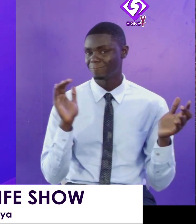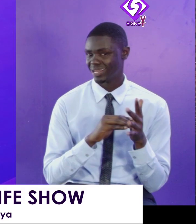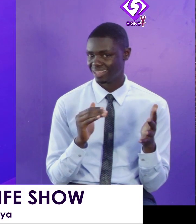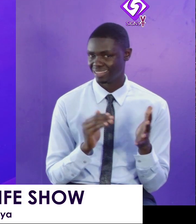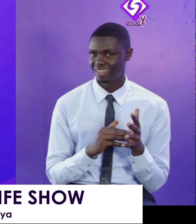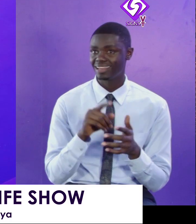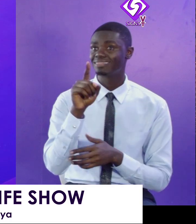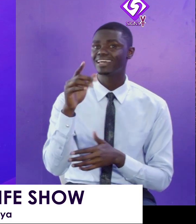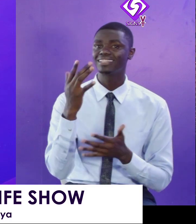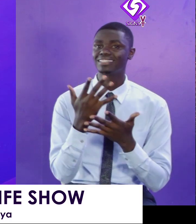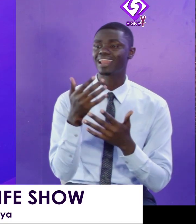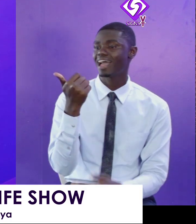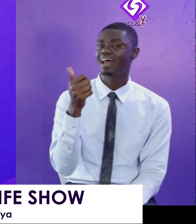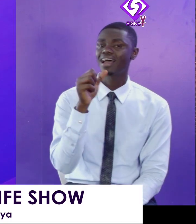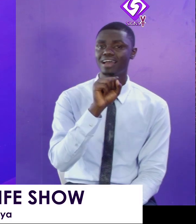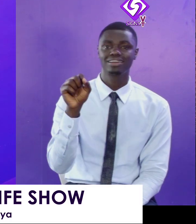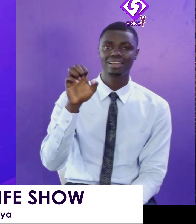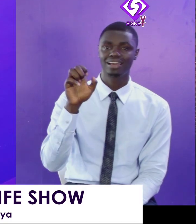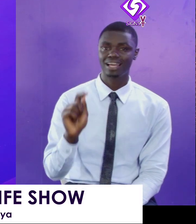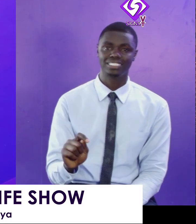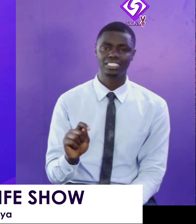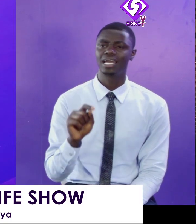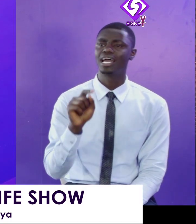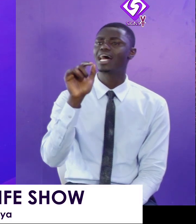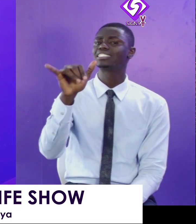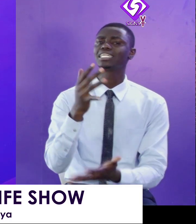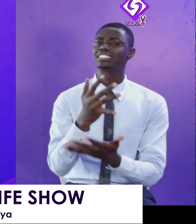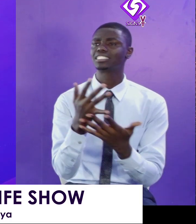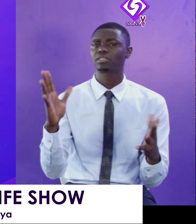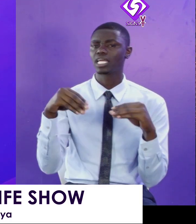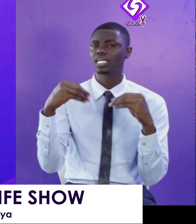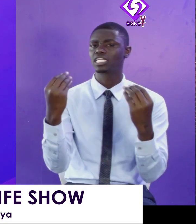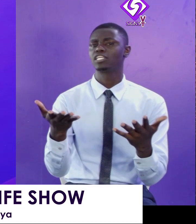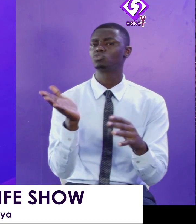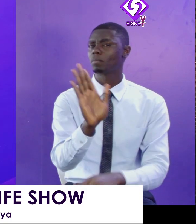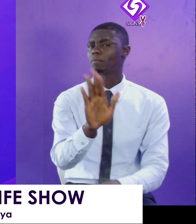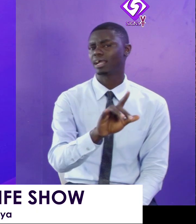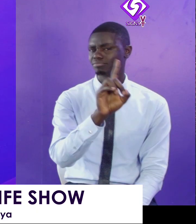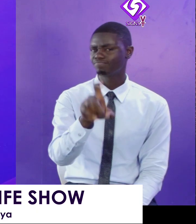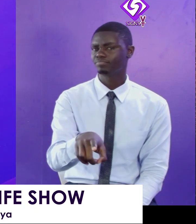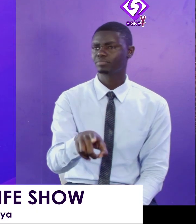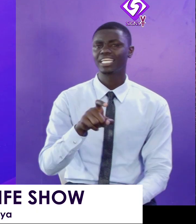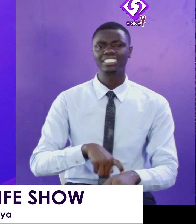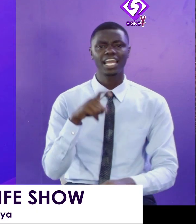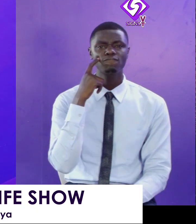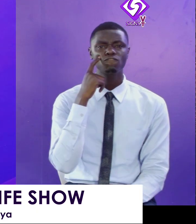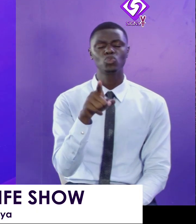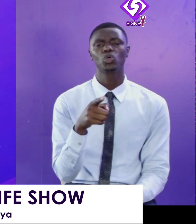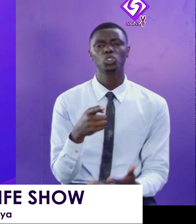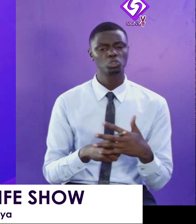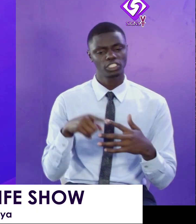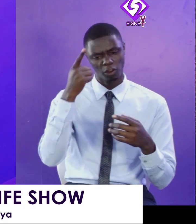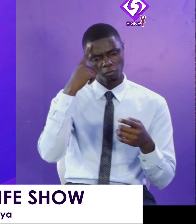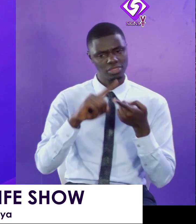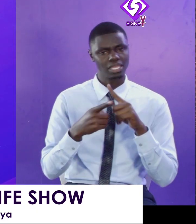an asset. Is it something that gives you back? It is time for you to start thinking of the